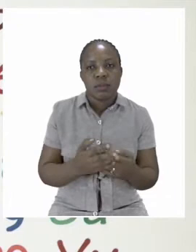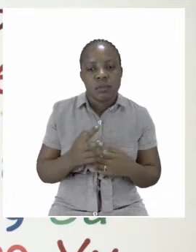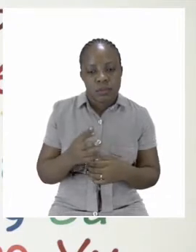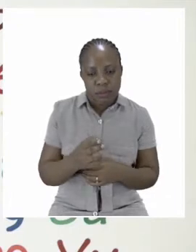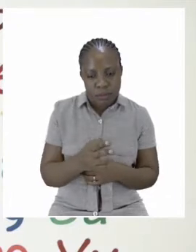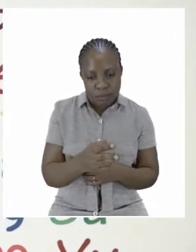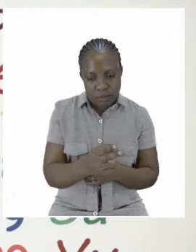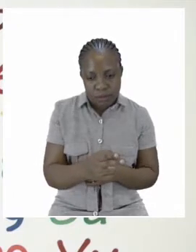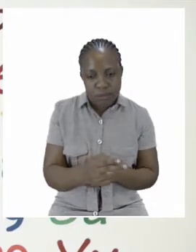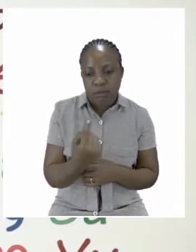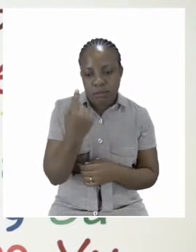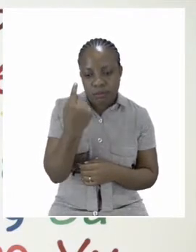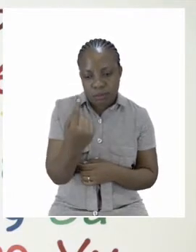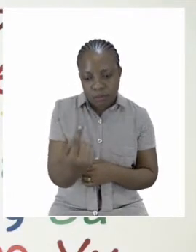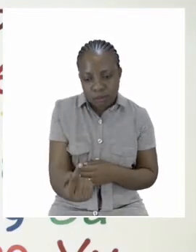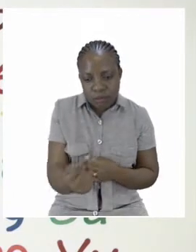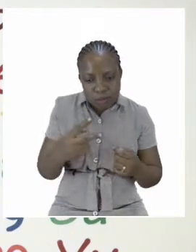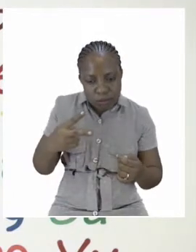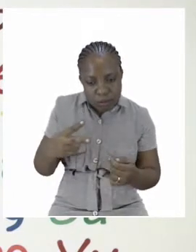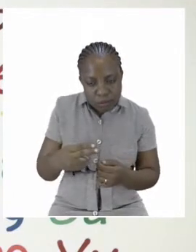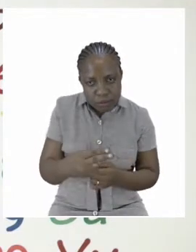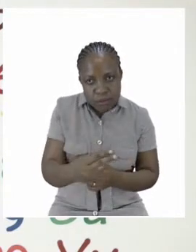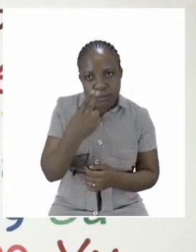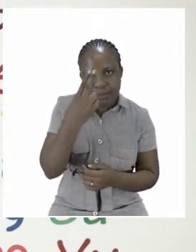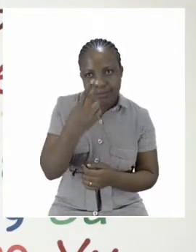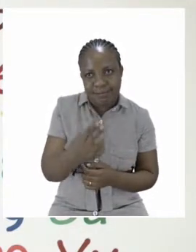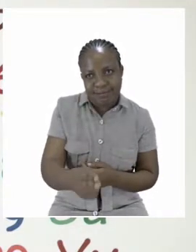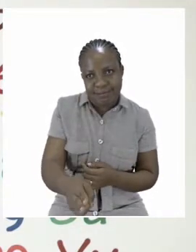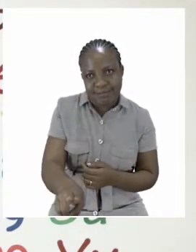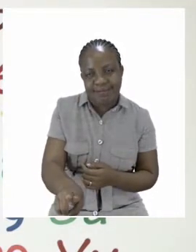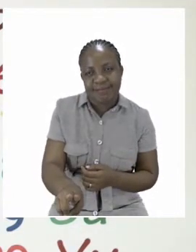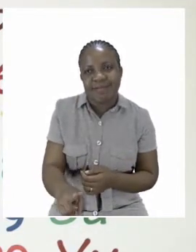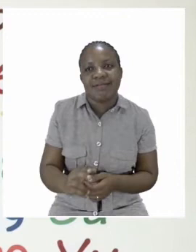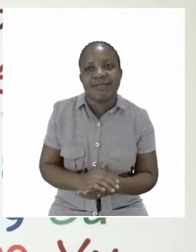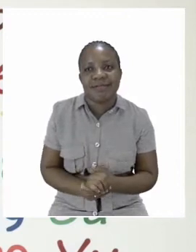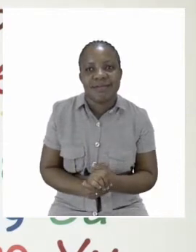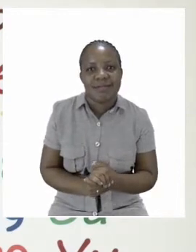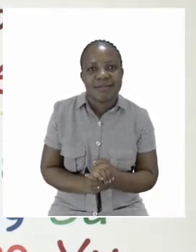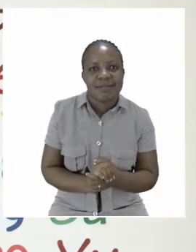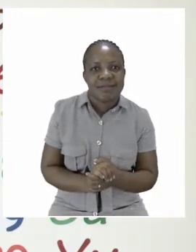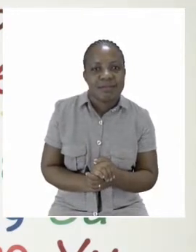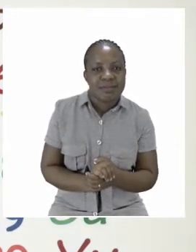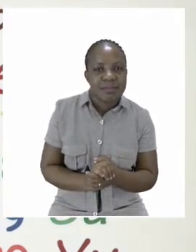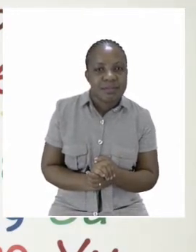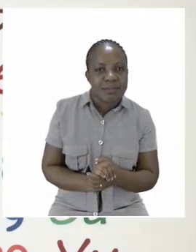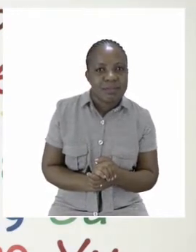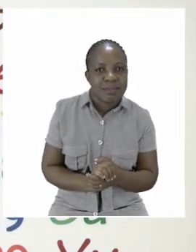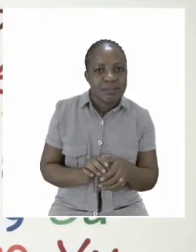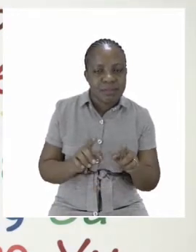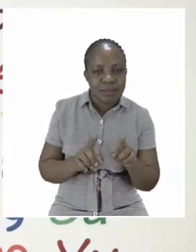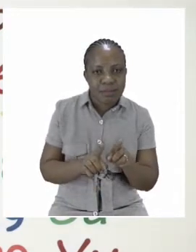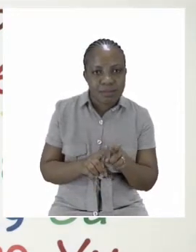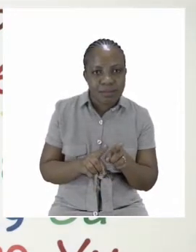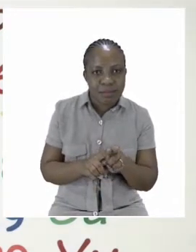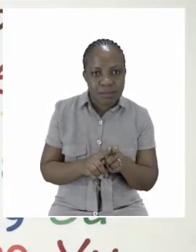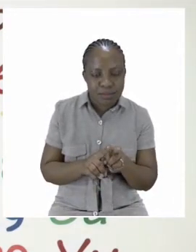Remember, if you are cutting, you first need to cut from the side. You follow the pair of scissors that